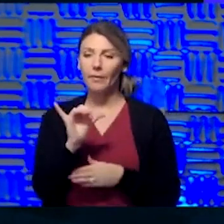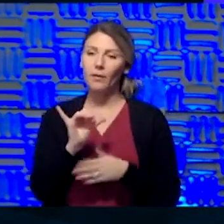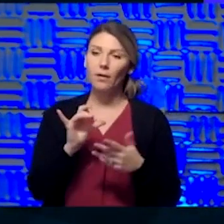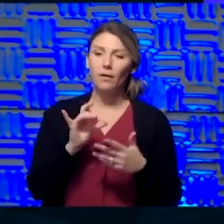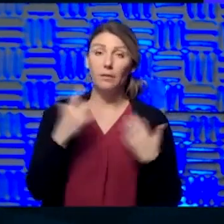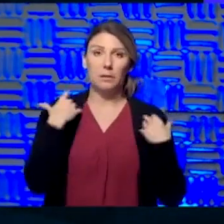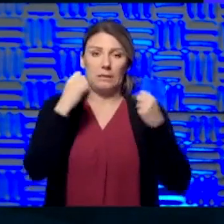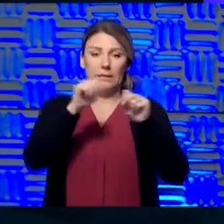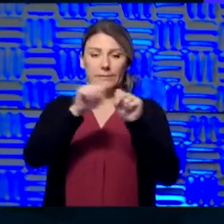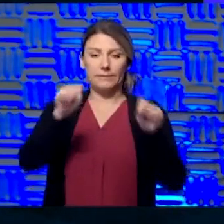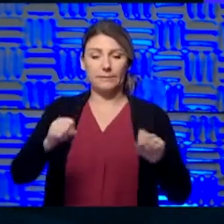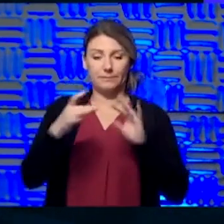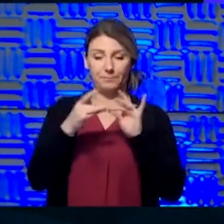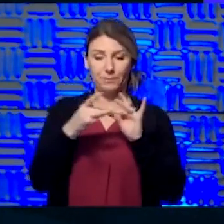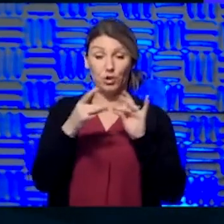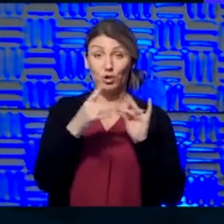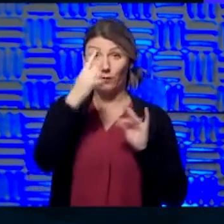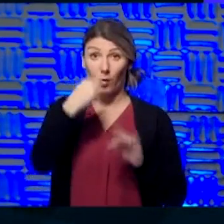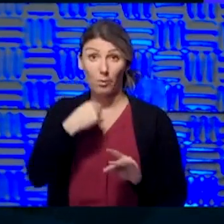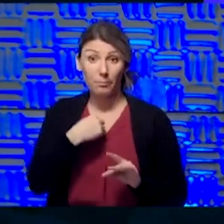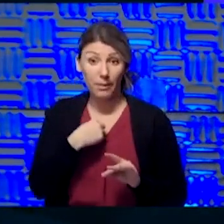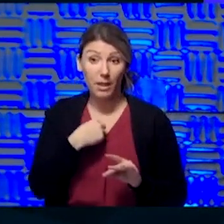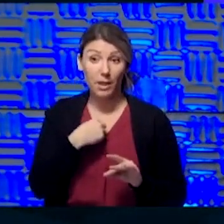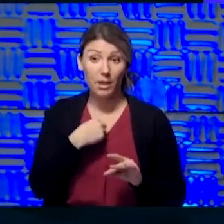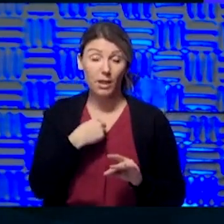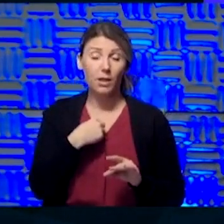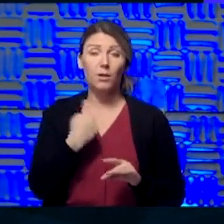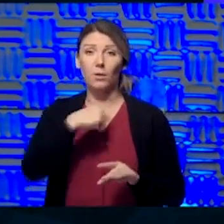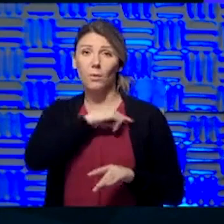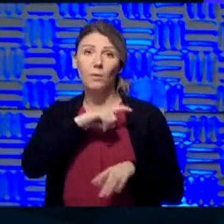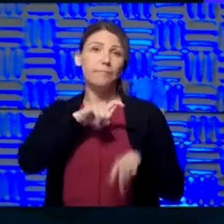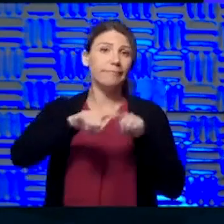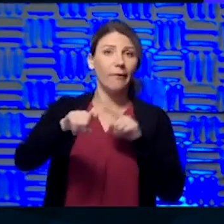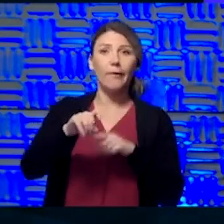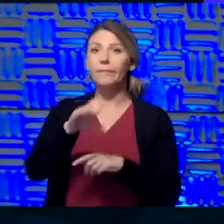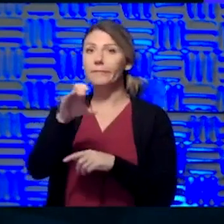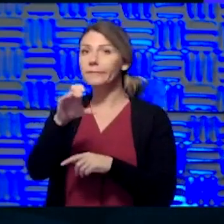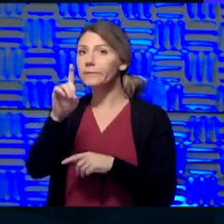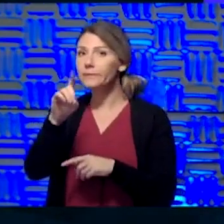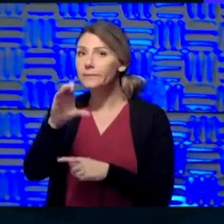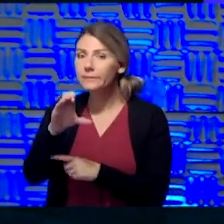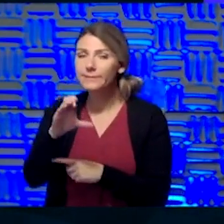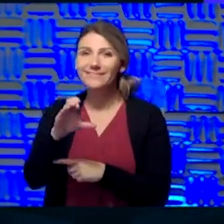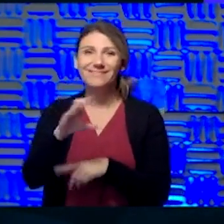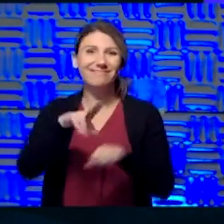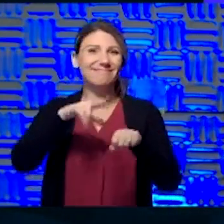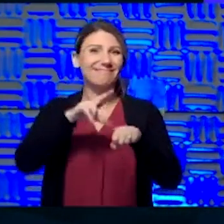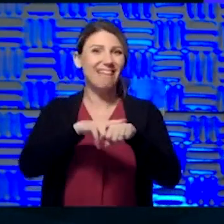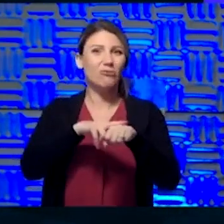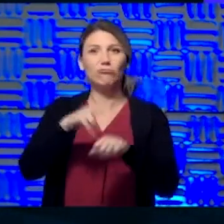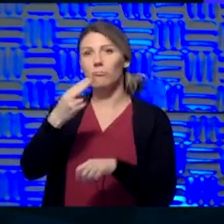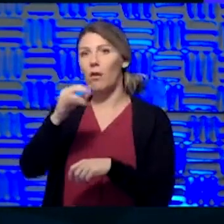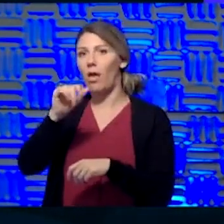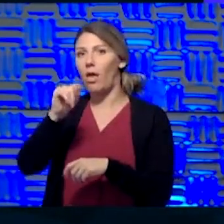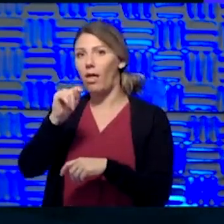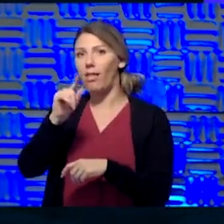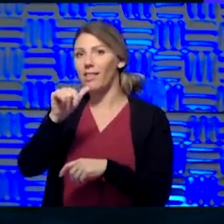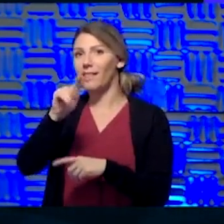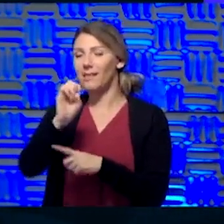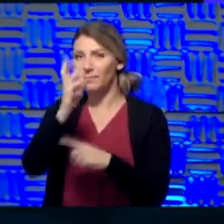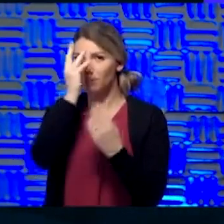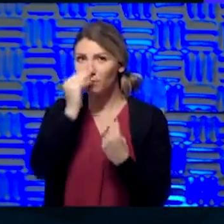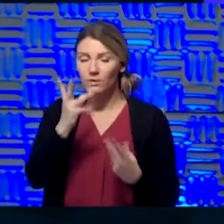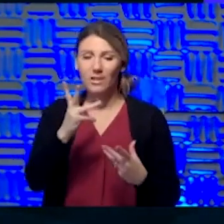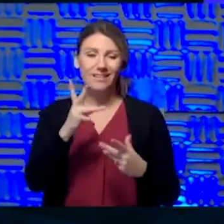health system was mentioning to me. We even called, like, the CDC, some of the national hotline numbers to get information, just to kind